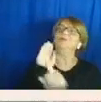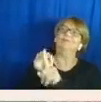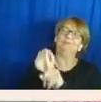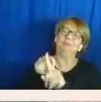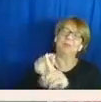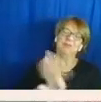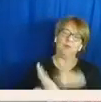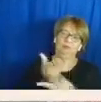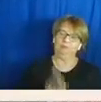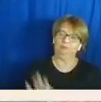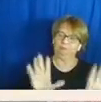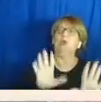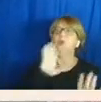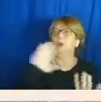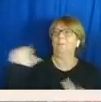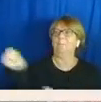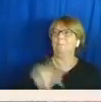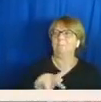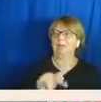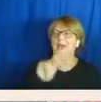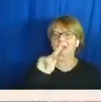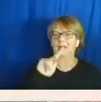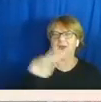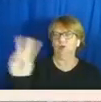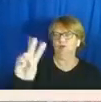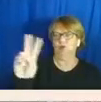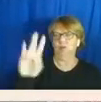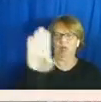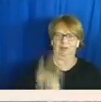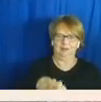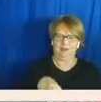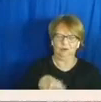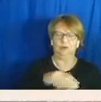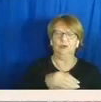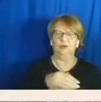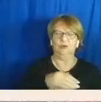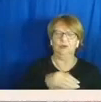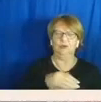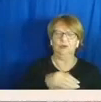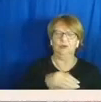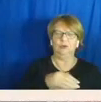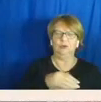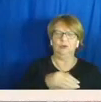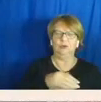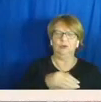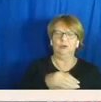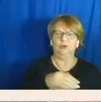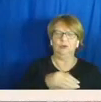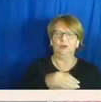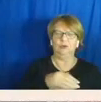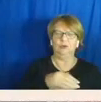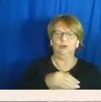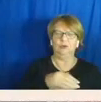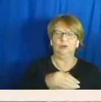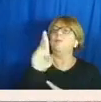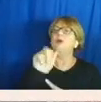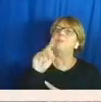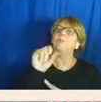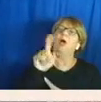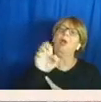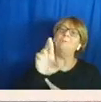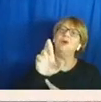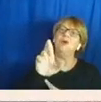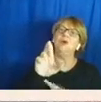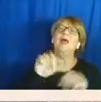we will be back at 2 o'clock this afternoon, where we're going to have a visit from Barbara Palmer, Director of the Agencies for Persons